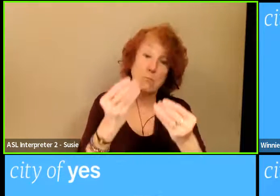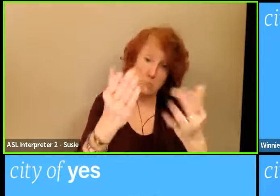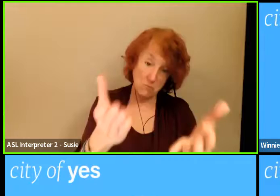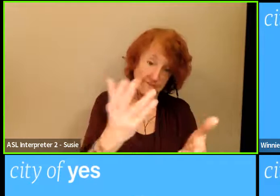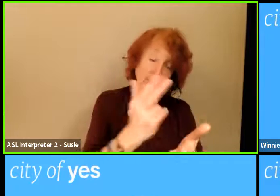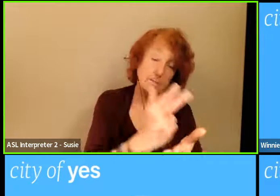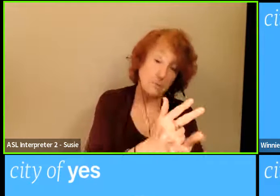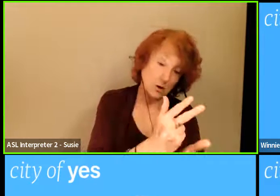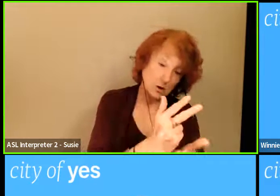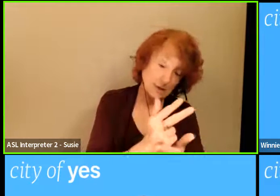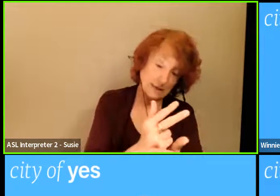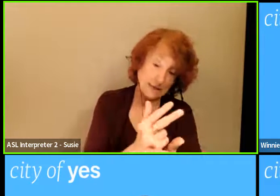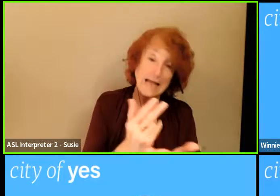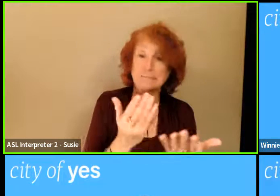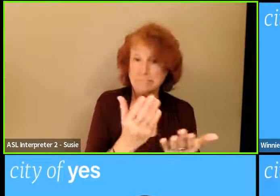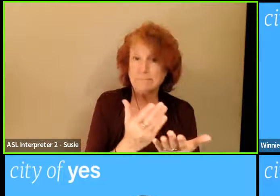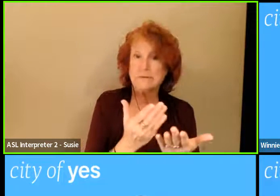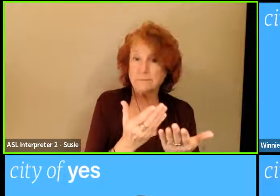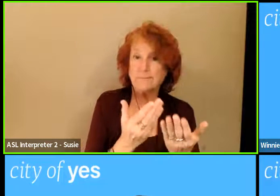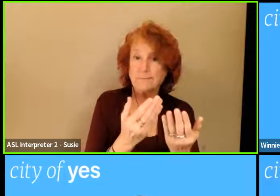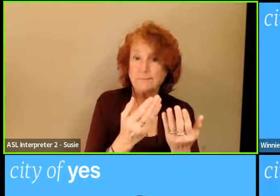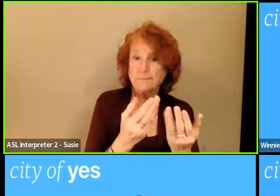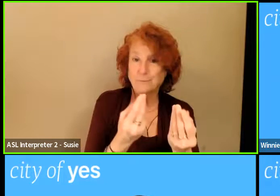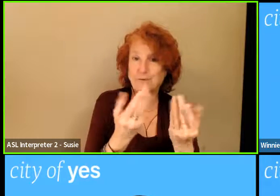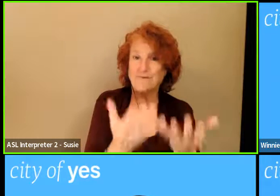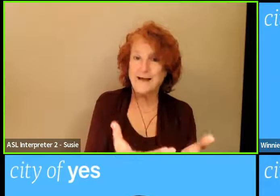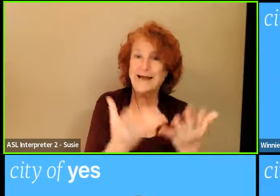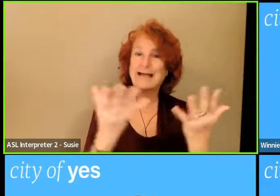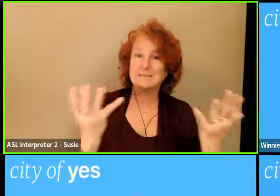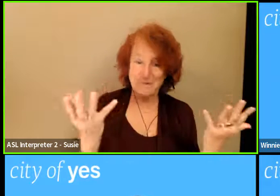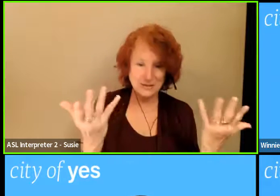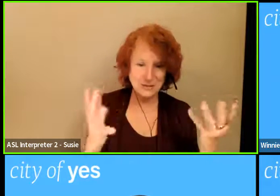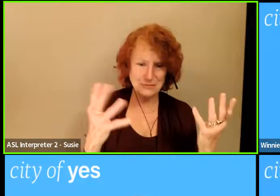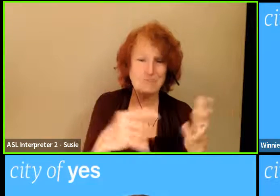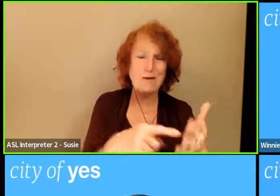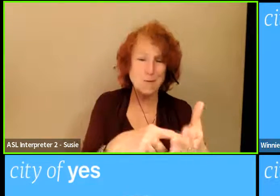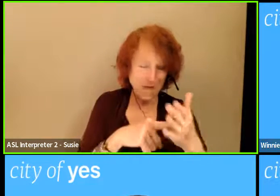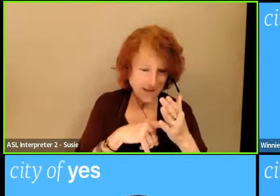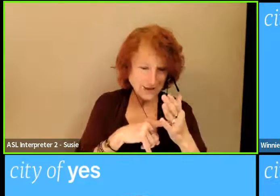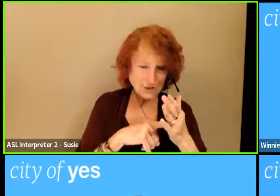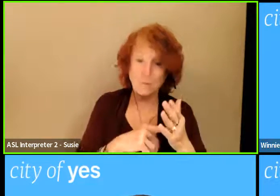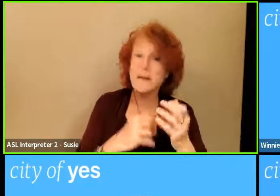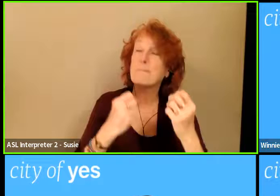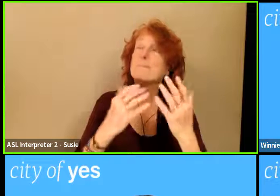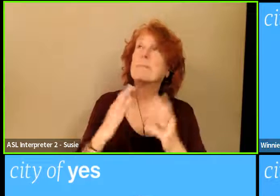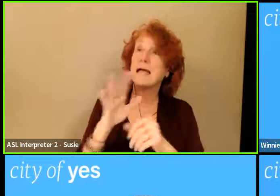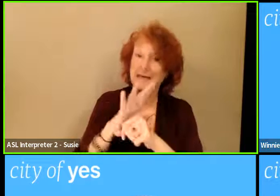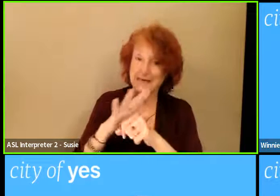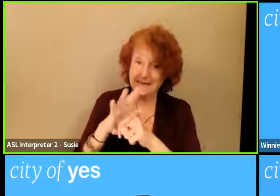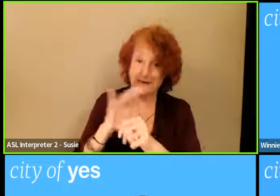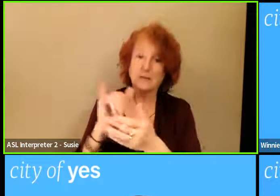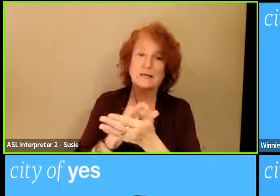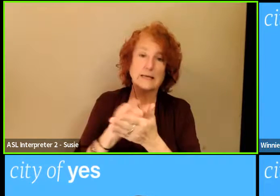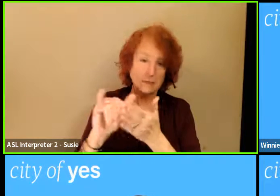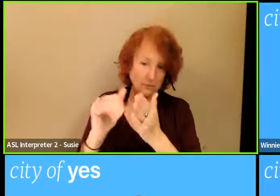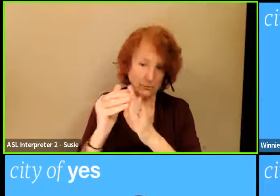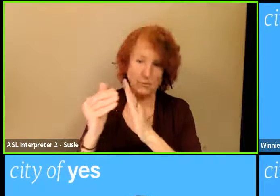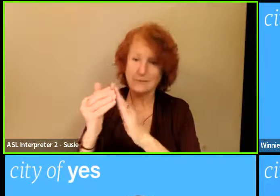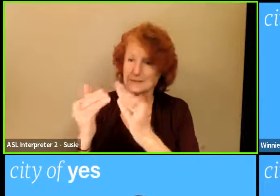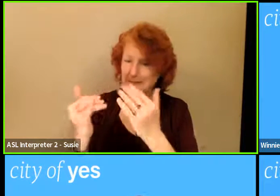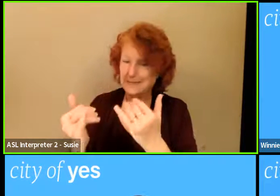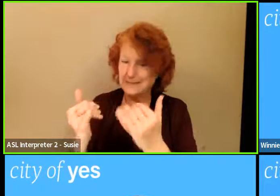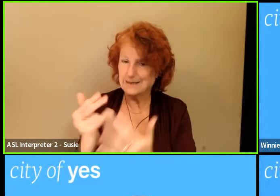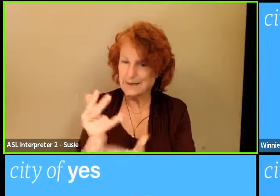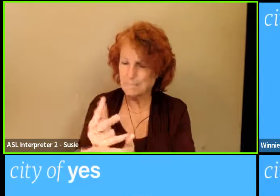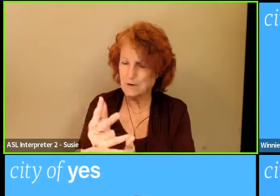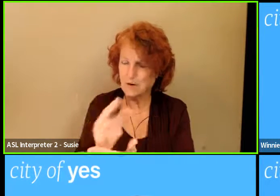provided as much or more than what was previously required. And we actually have lots of areas in New York City today where parking is optional, and developments continue